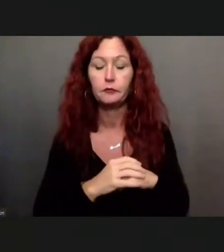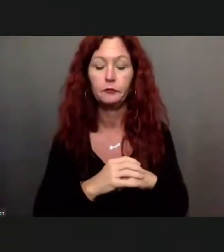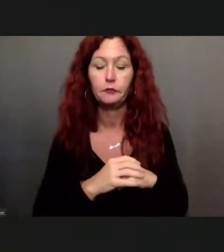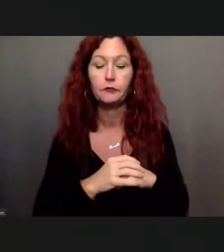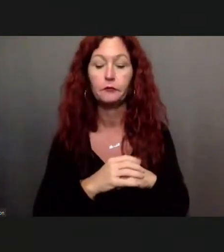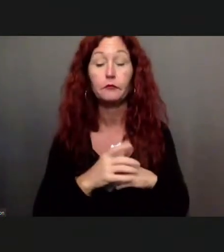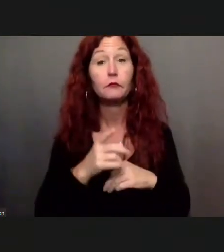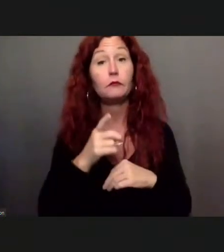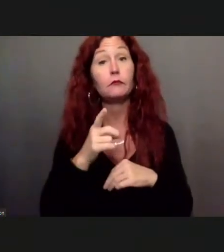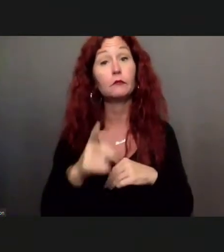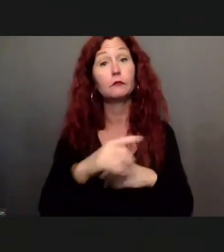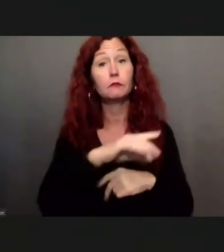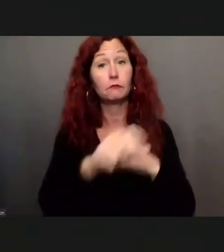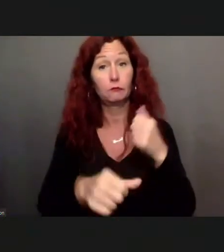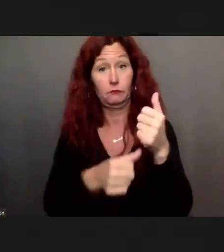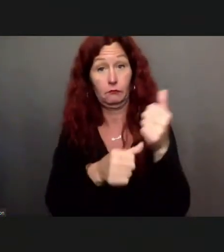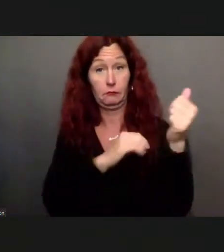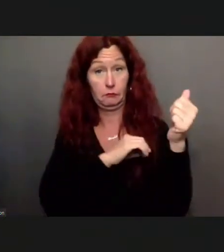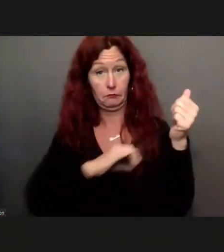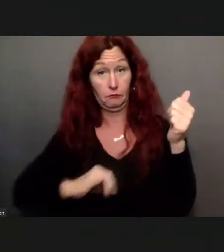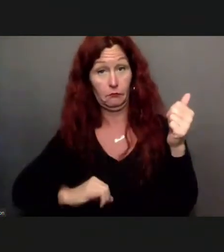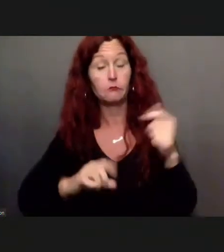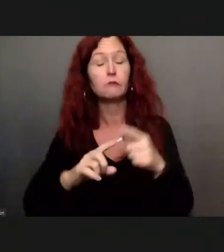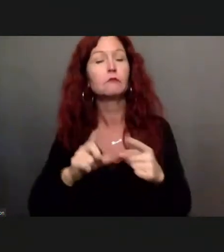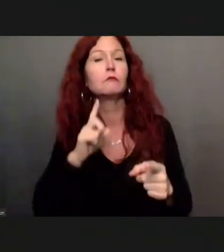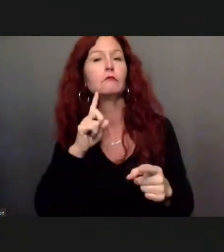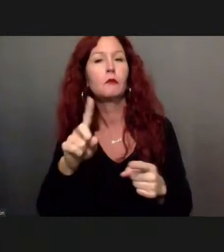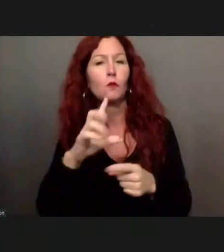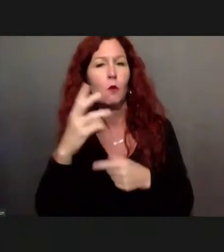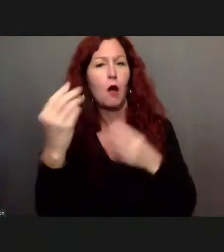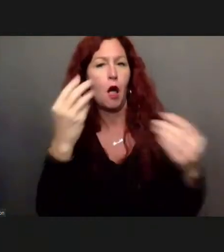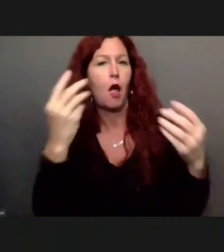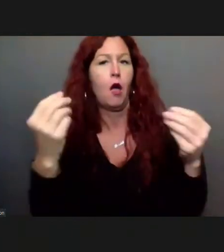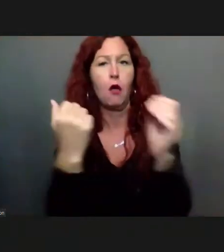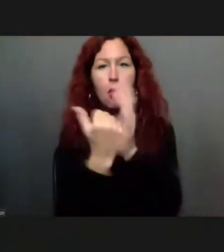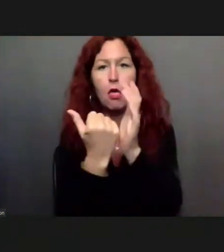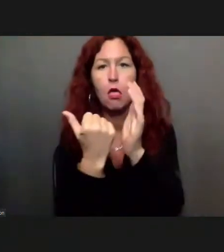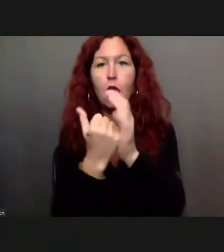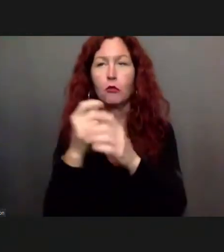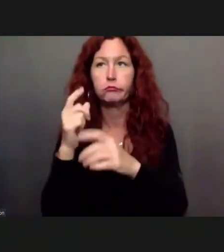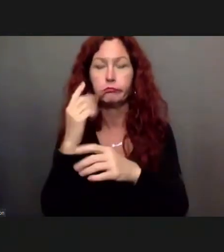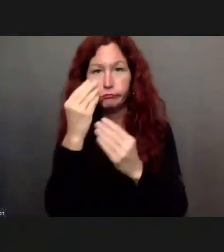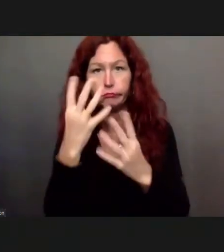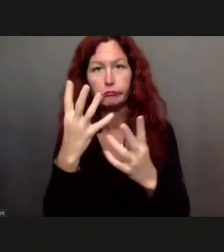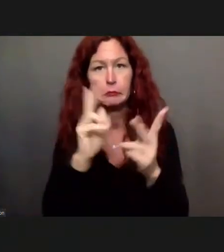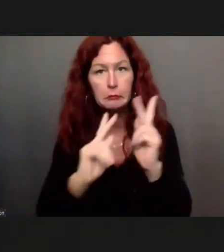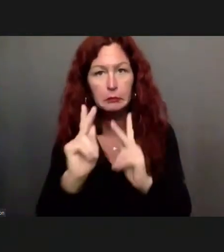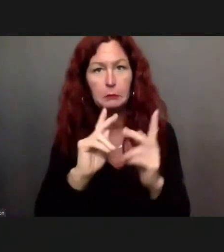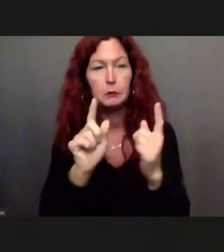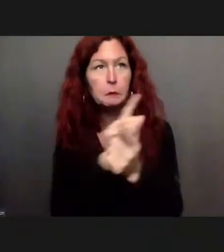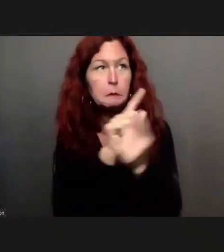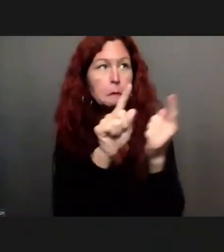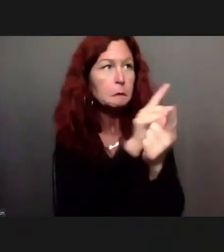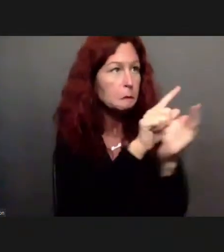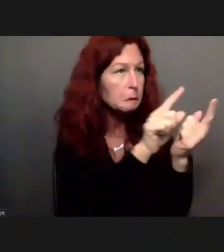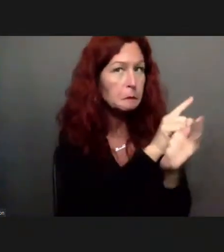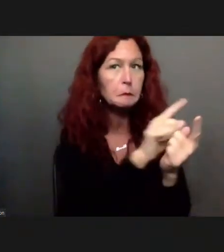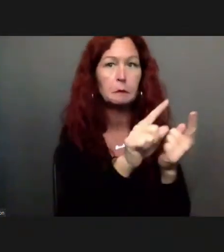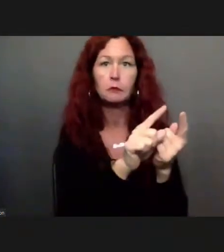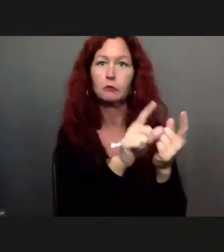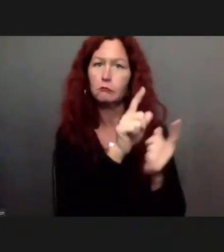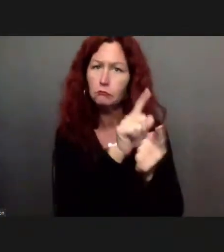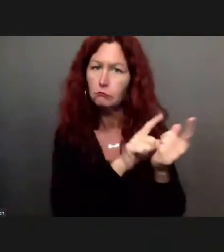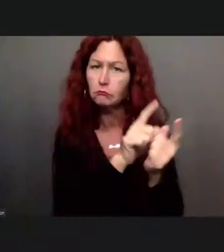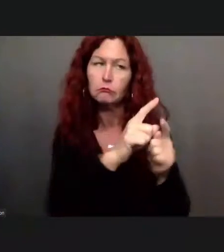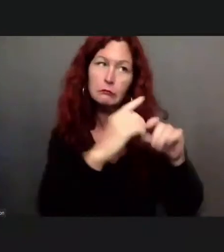to provide information to residents. We're also preparing kits to hand out with masks and hand sanitizers. I've assigned Deputy Mayor